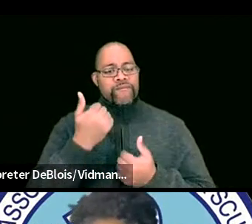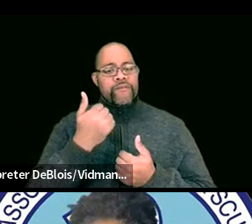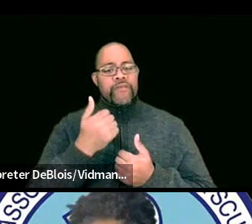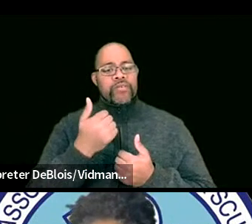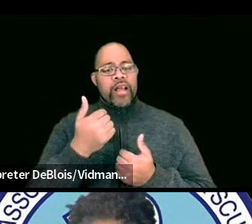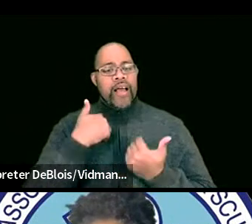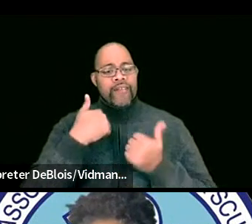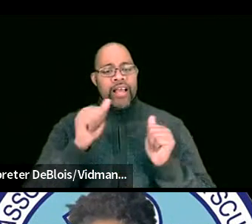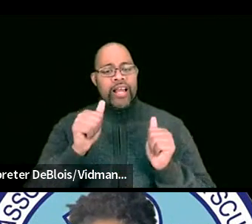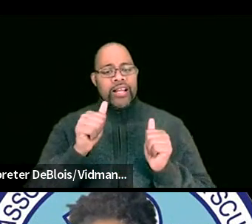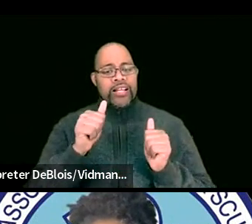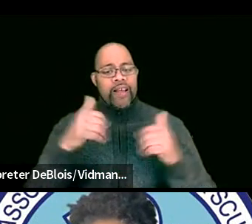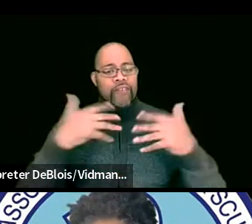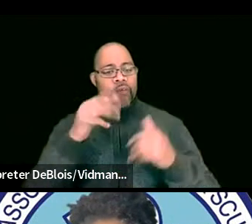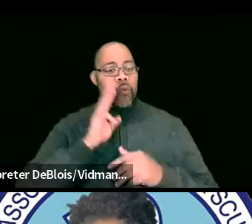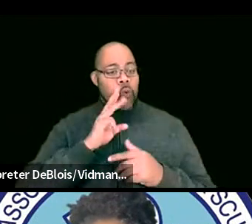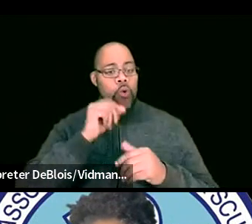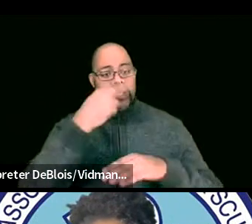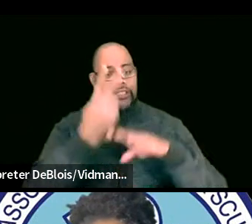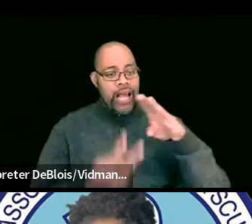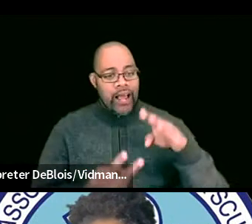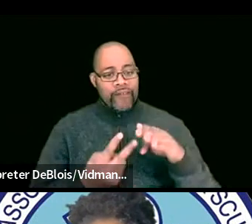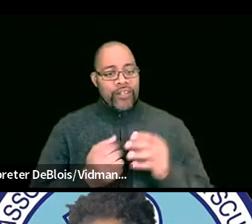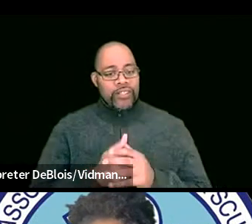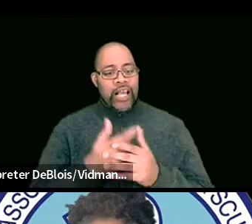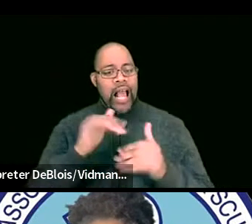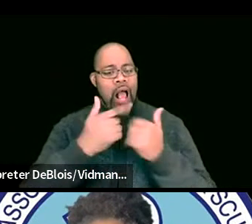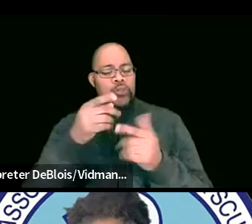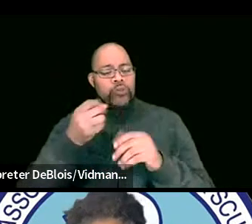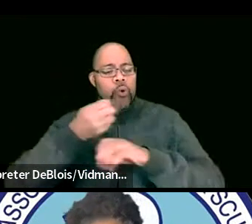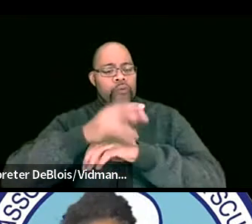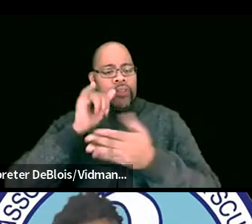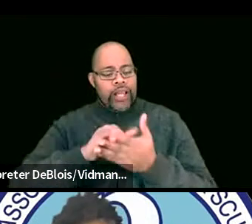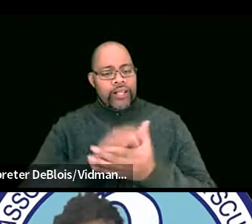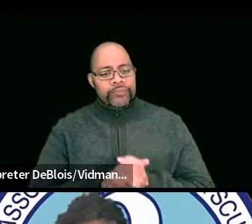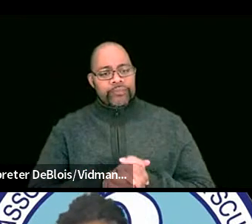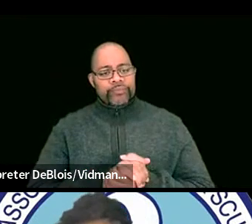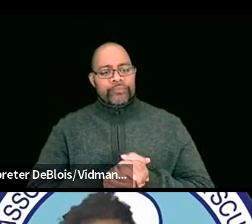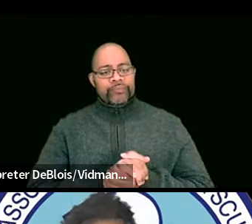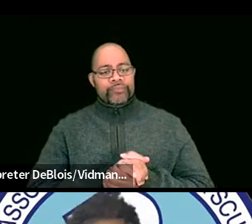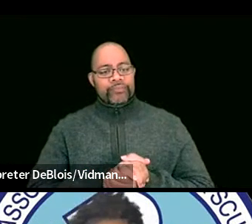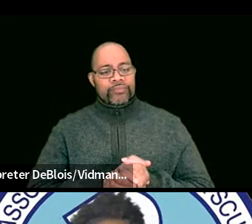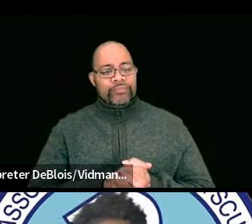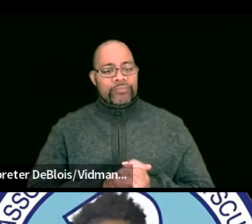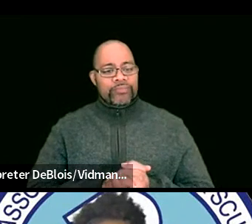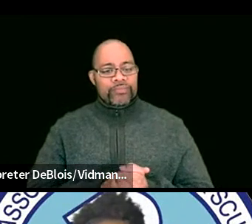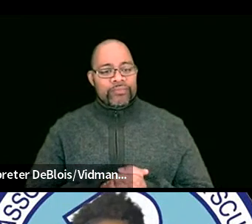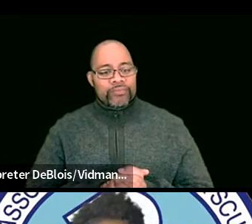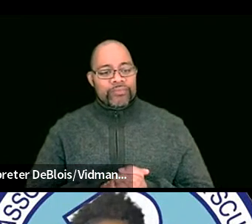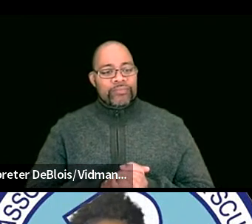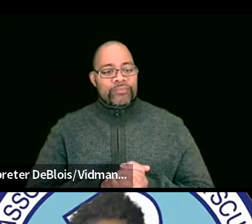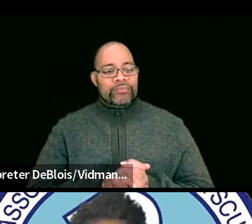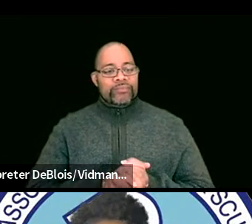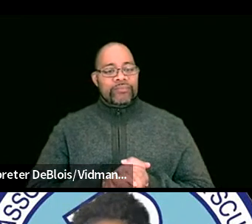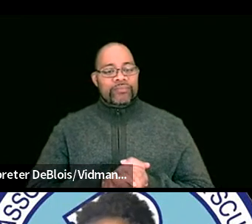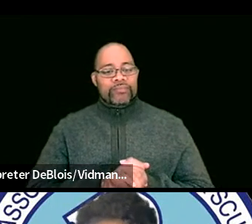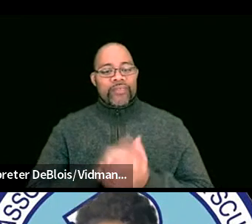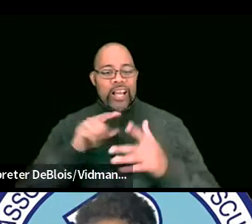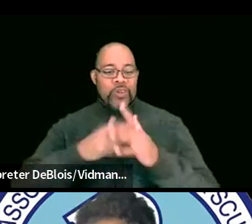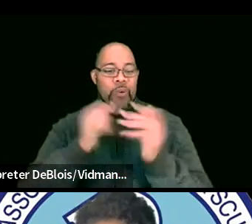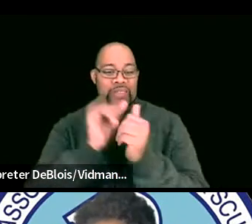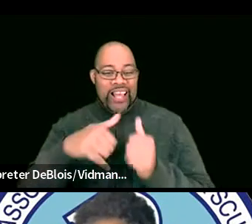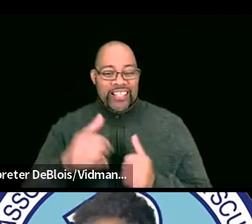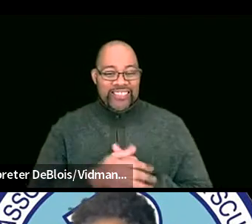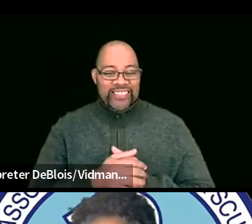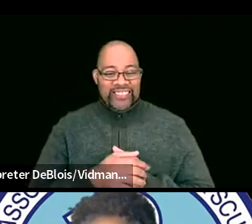have any fear of the water or diving? And if so, how did you overcome it? I can start off with that, I